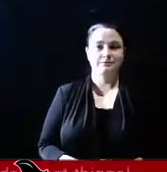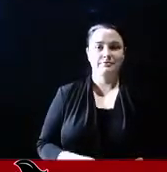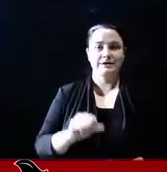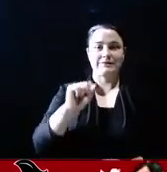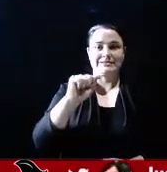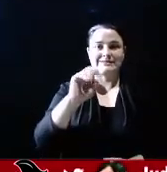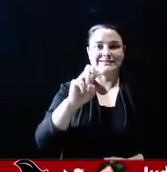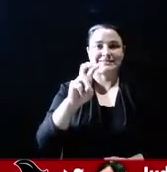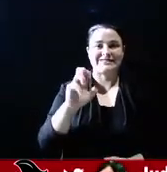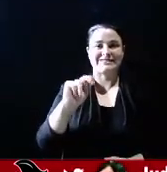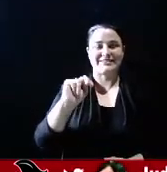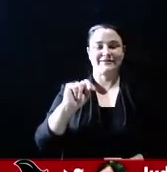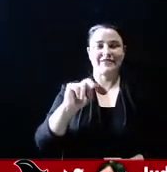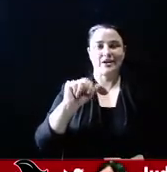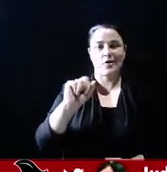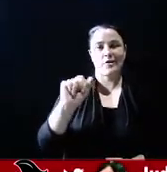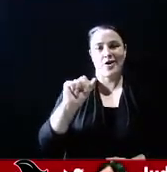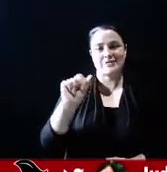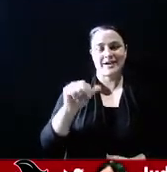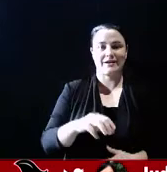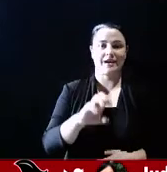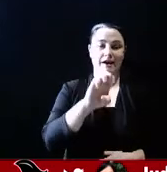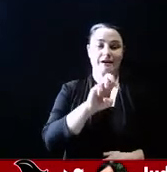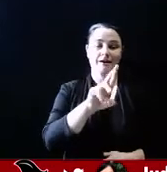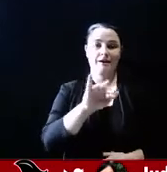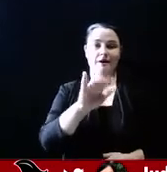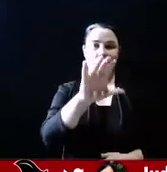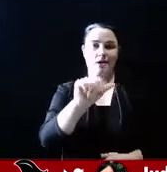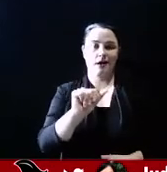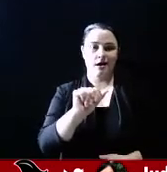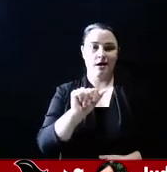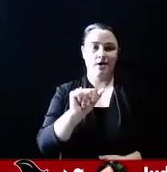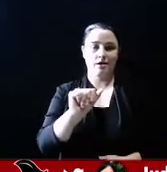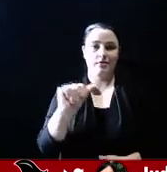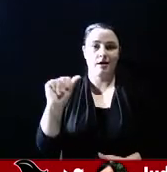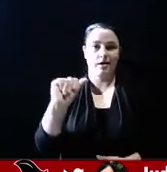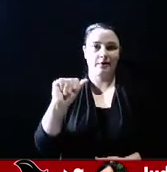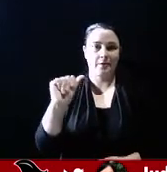Steven Ortega. Erica Juanita Artebarn.